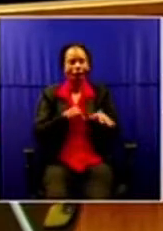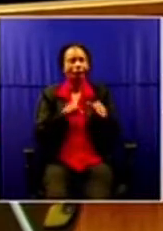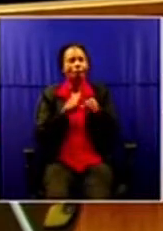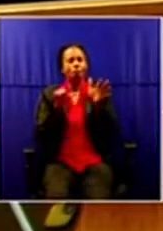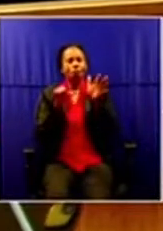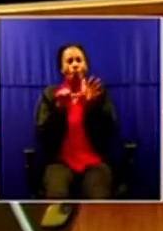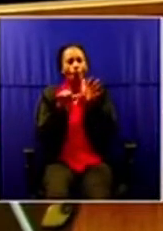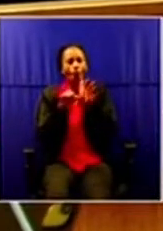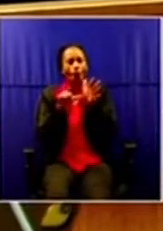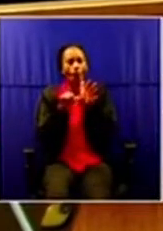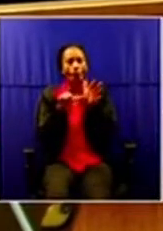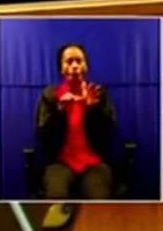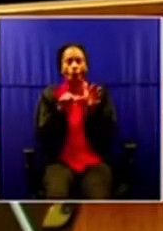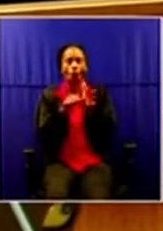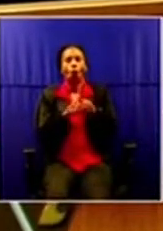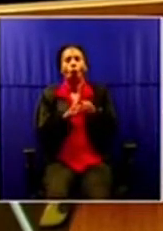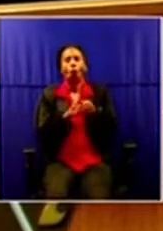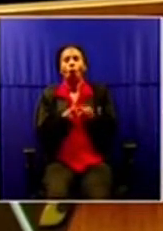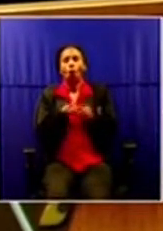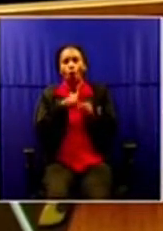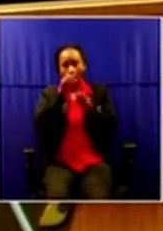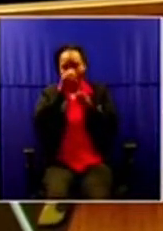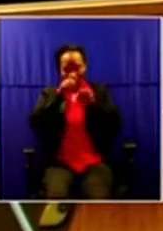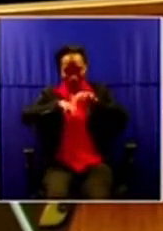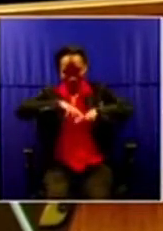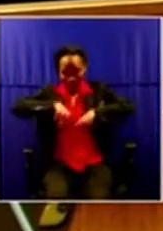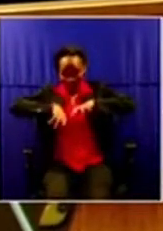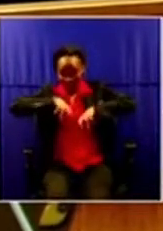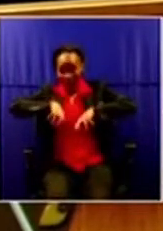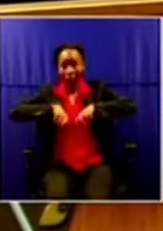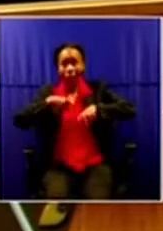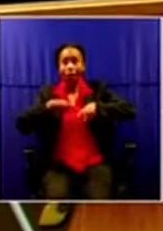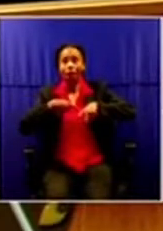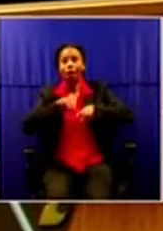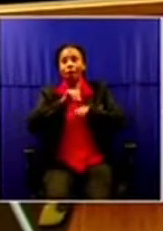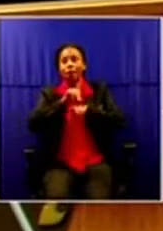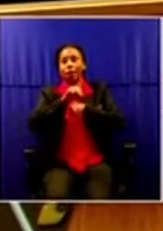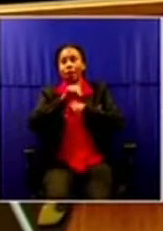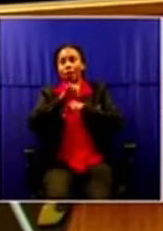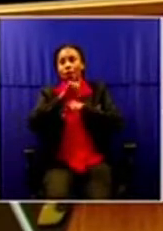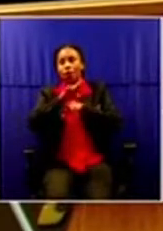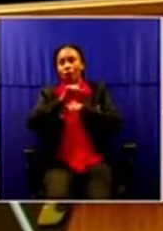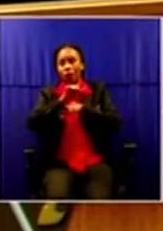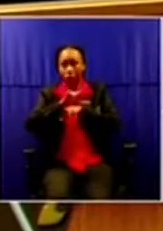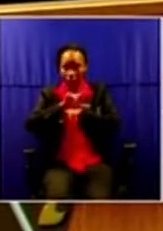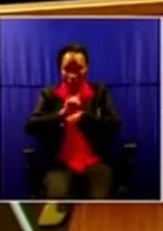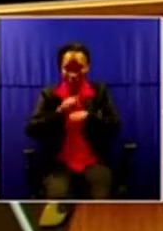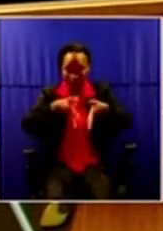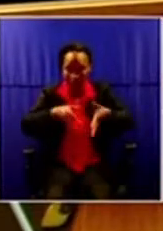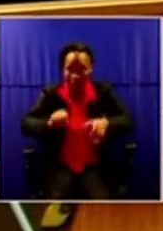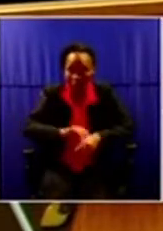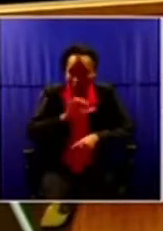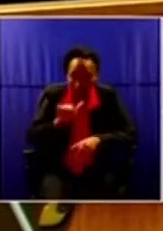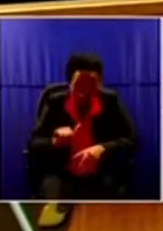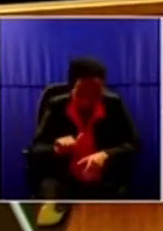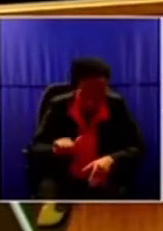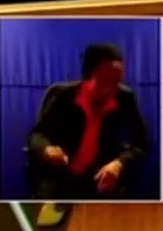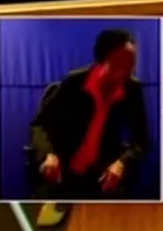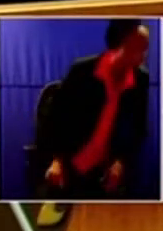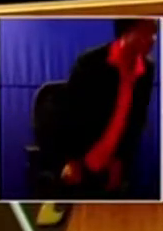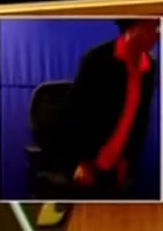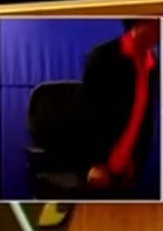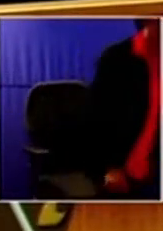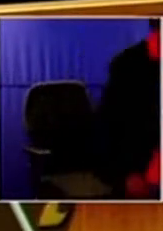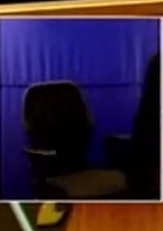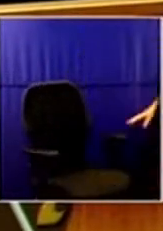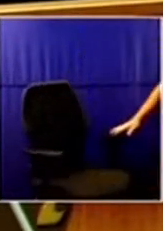minerals and extensive mining expertise in South Africa. Mining was one of the sectors